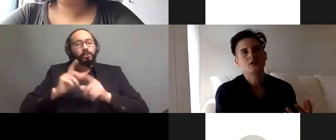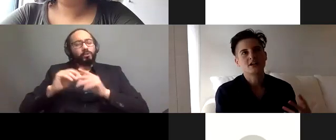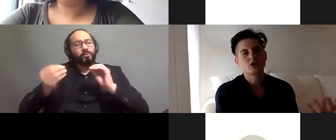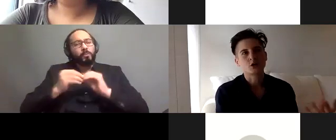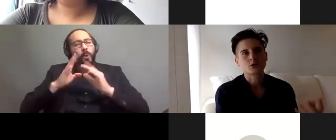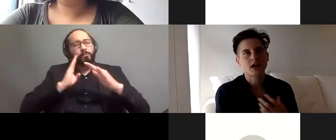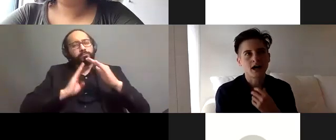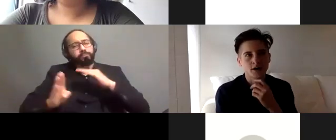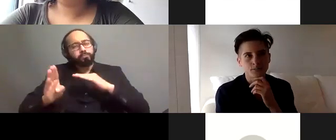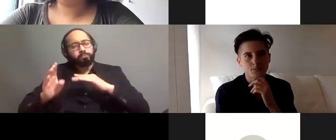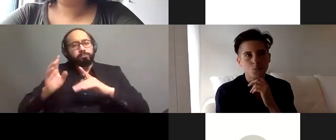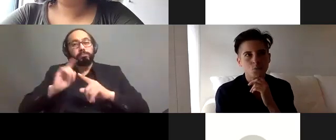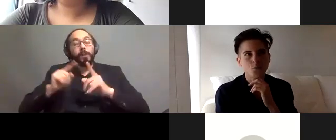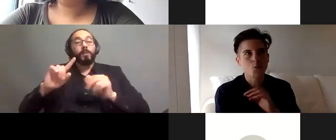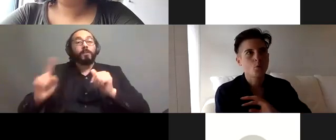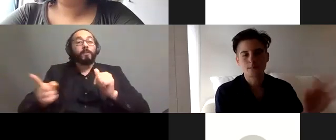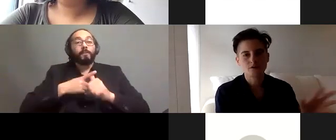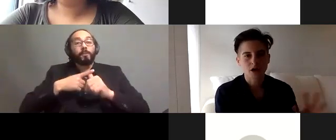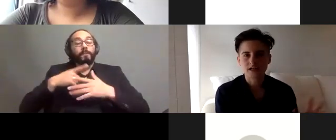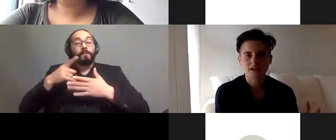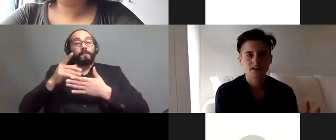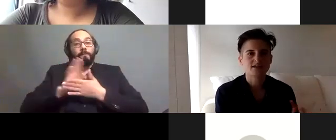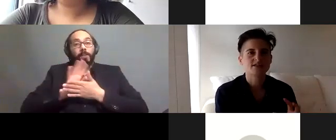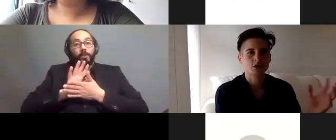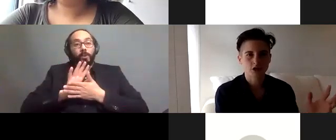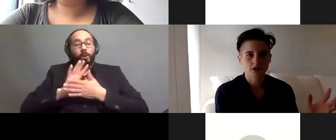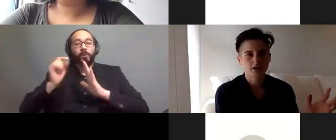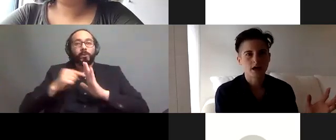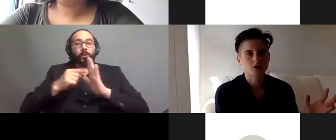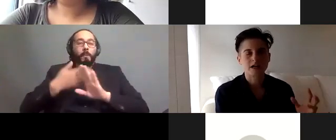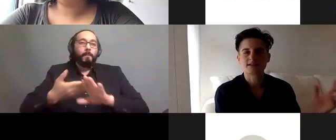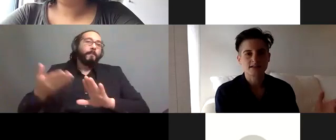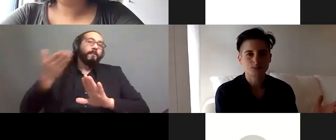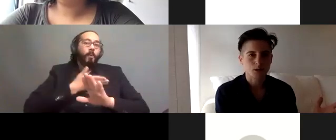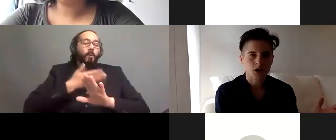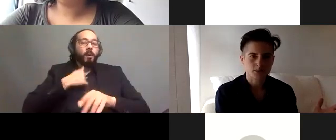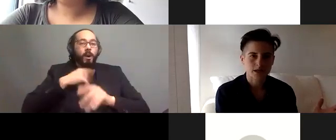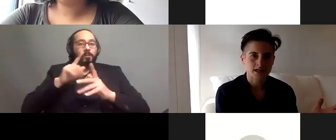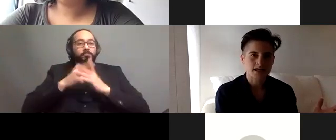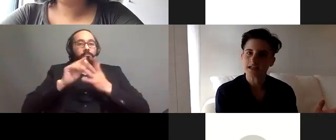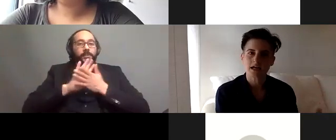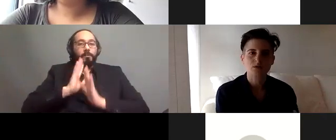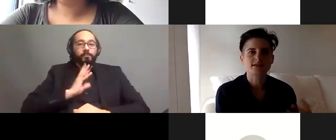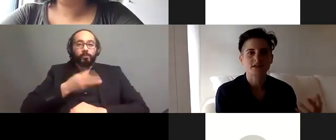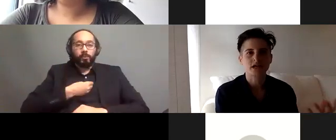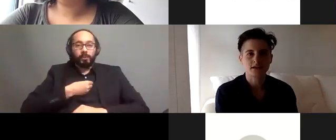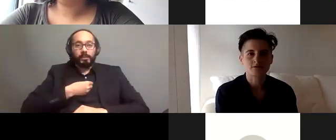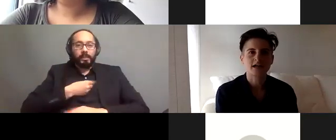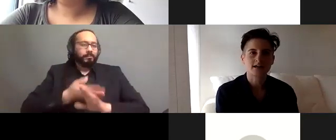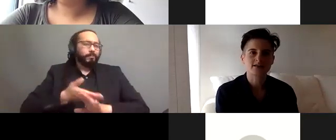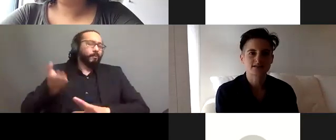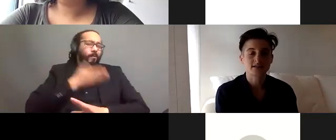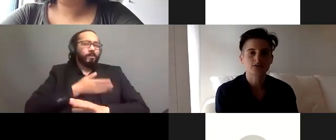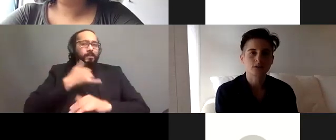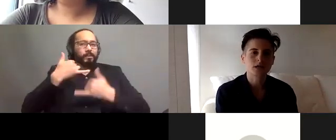video that's shown way before I even considered transness to be a part of my identity. And I was still identifying